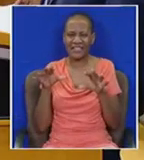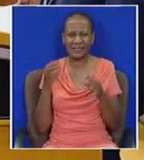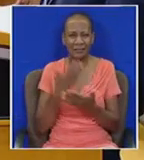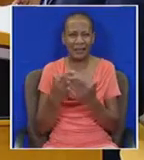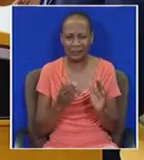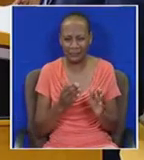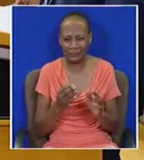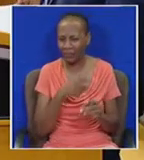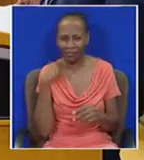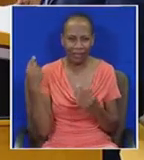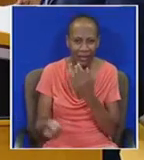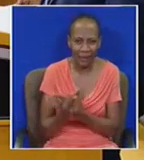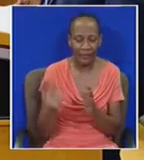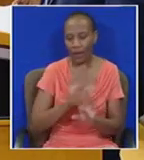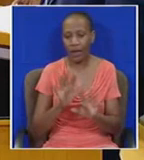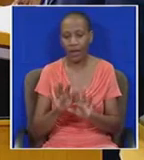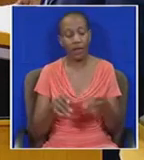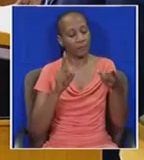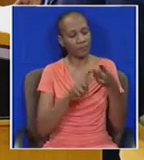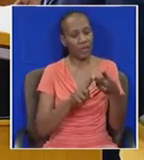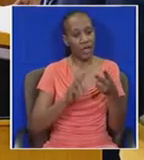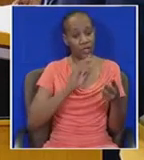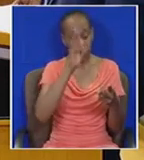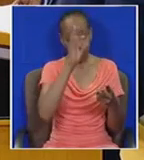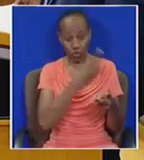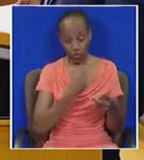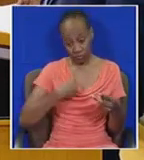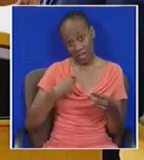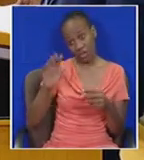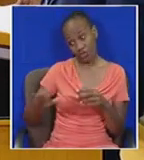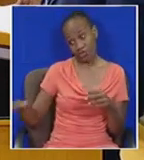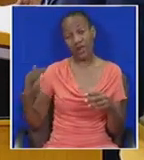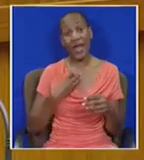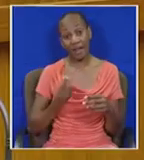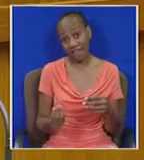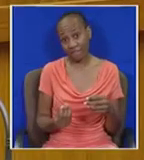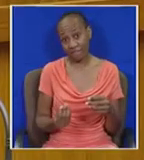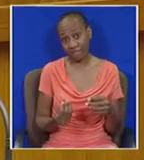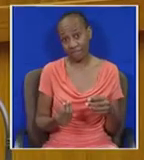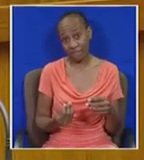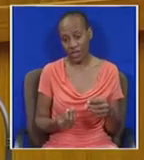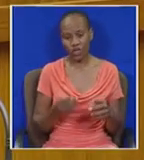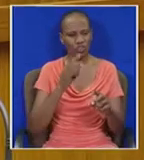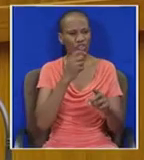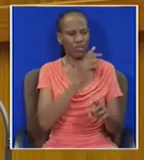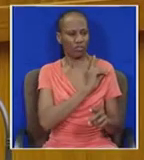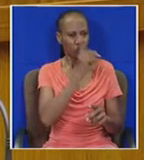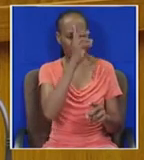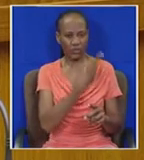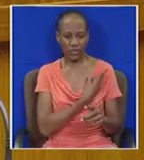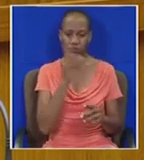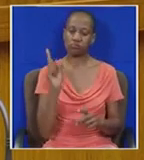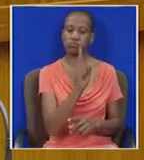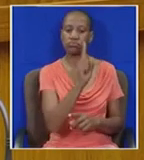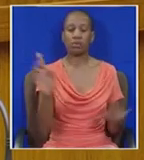lives, where our daughters, I've got many, can walk the streets at night without